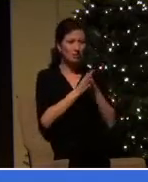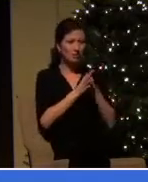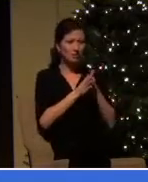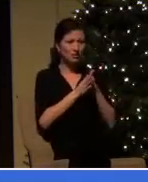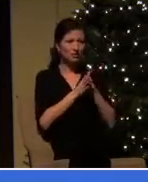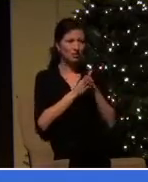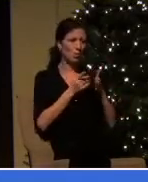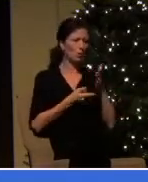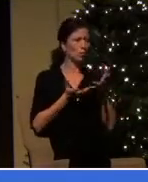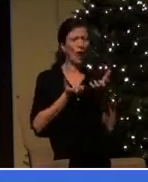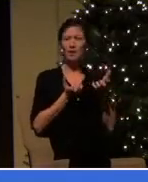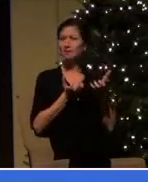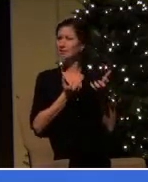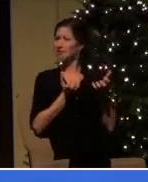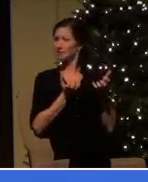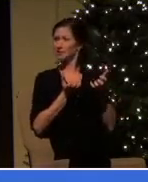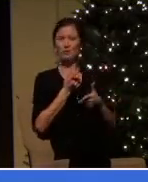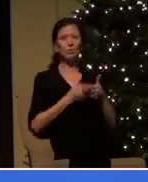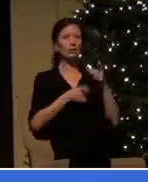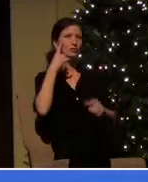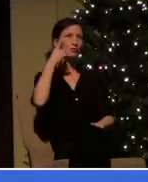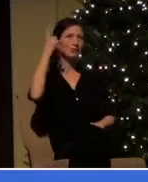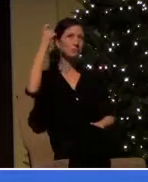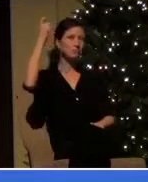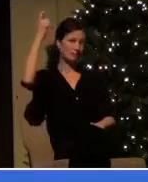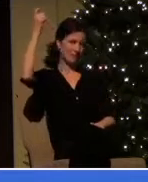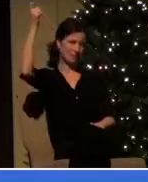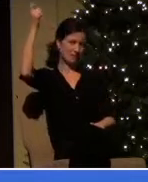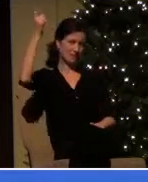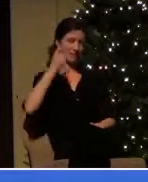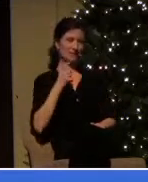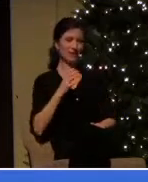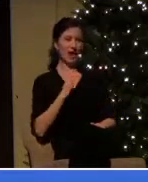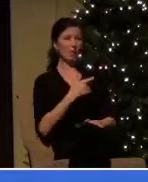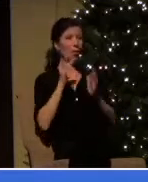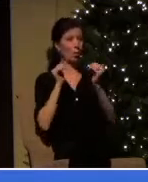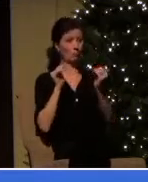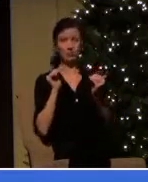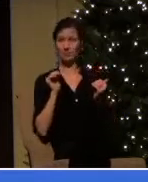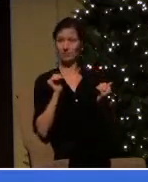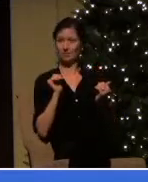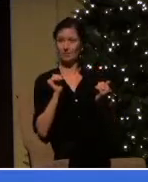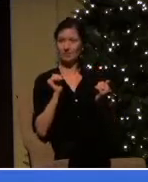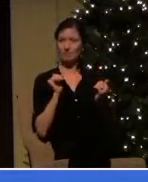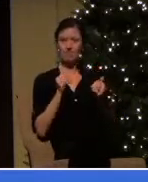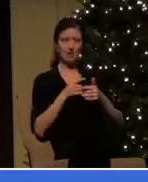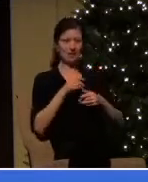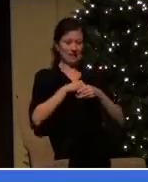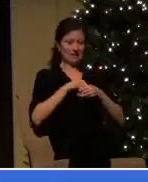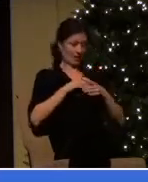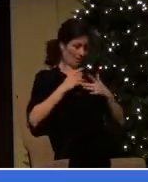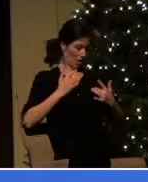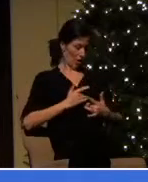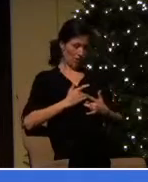place of our desire. It's the place of our dreams. It's the place of our hopes. It's what fuels us.